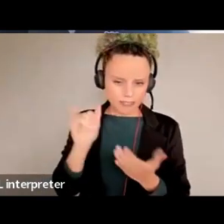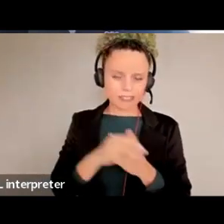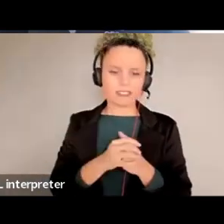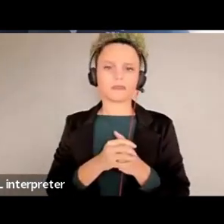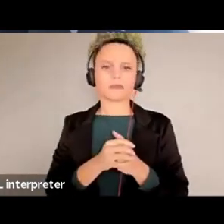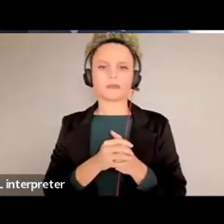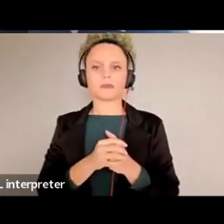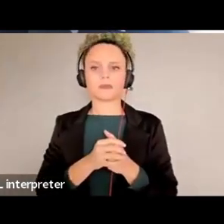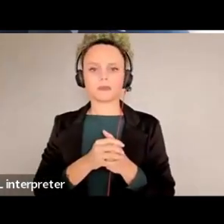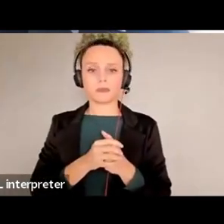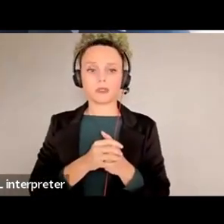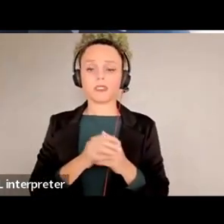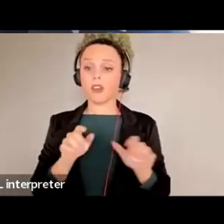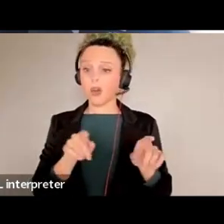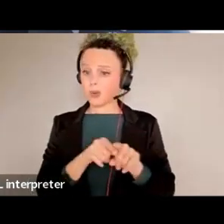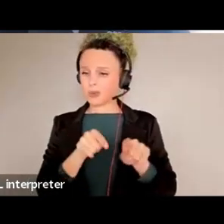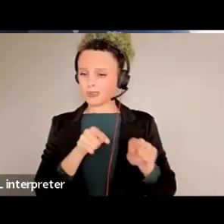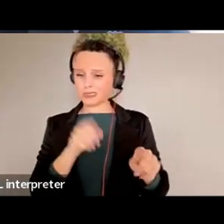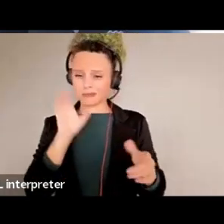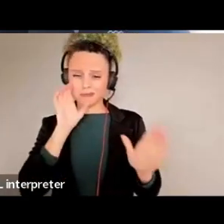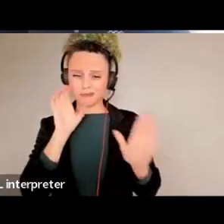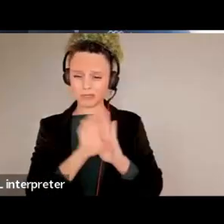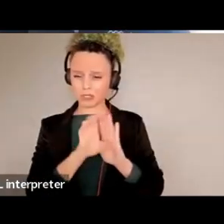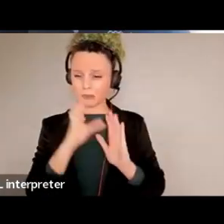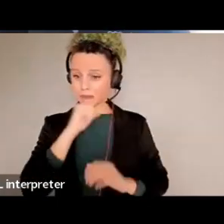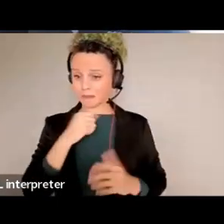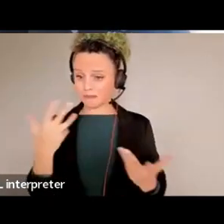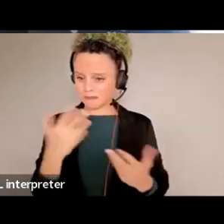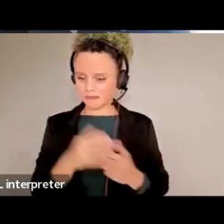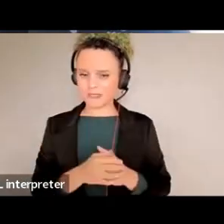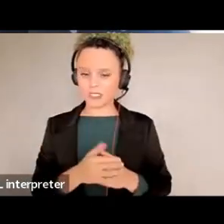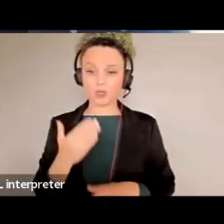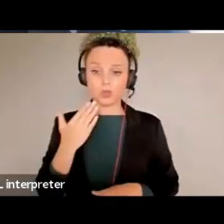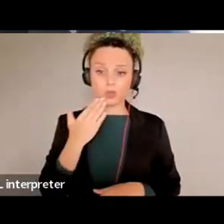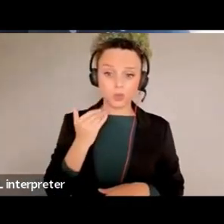looks like and what types of foods we should be aiming for.